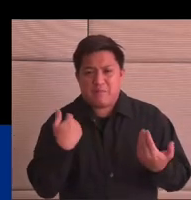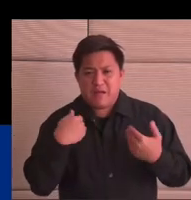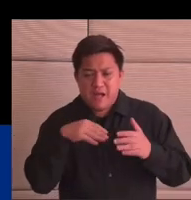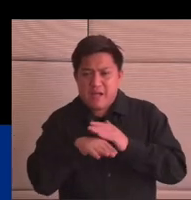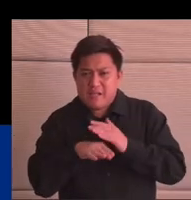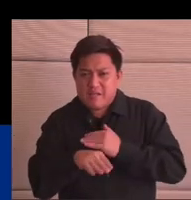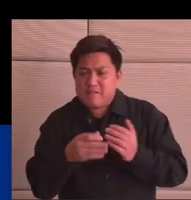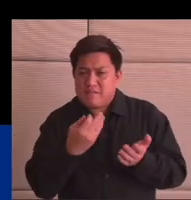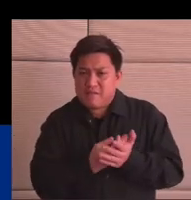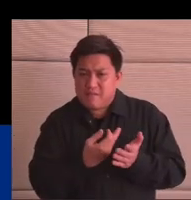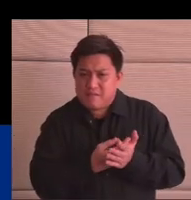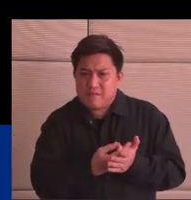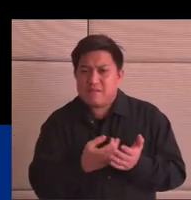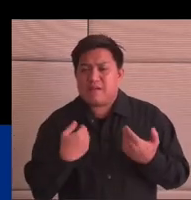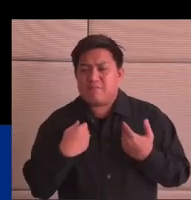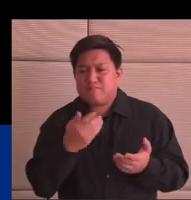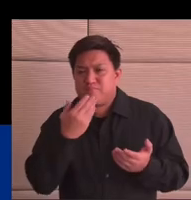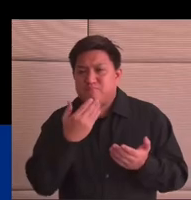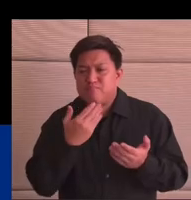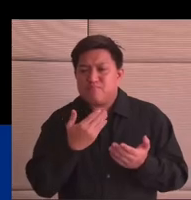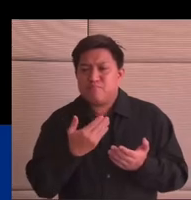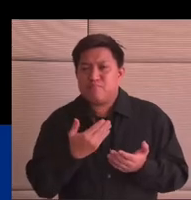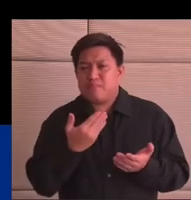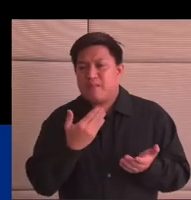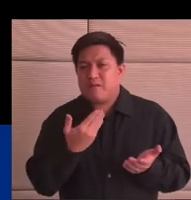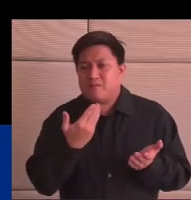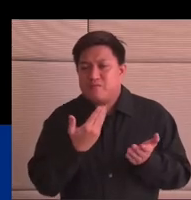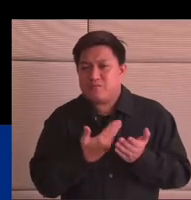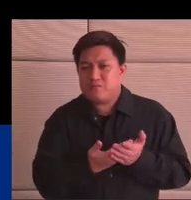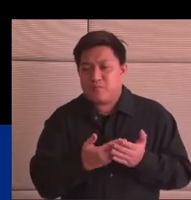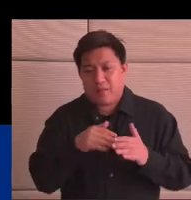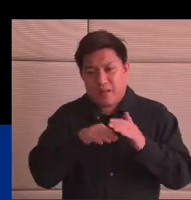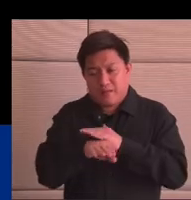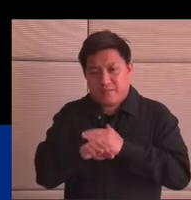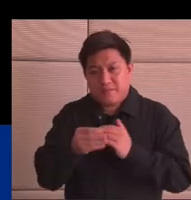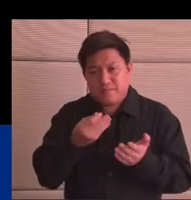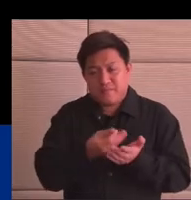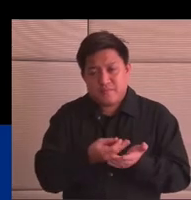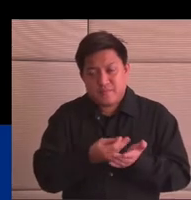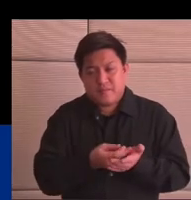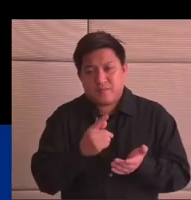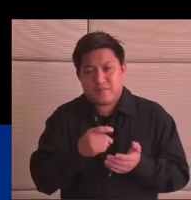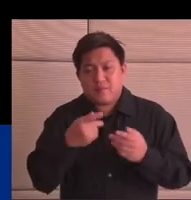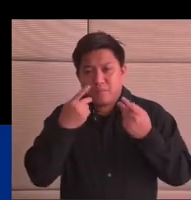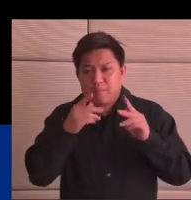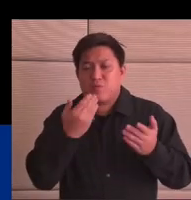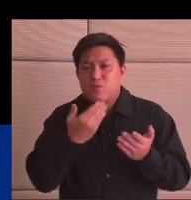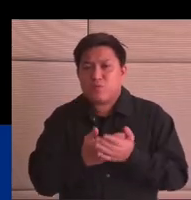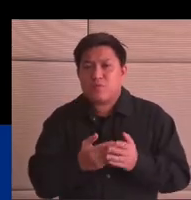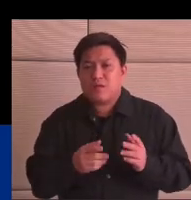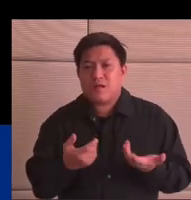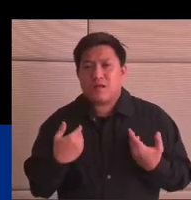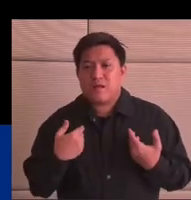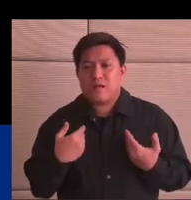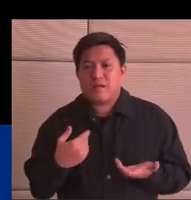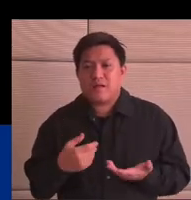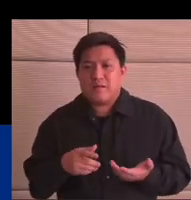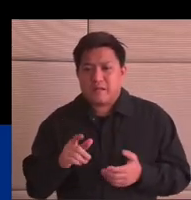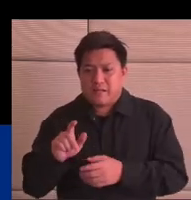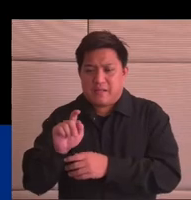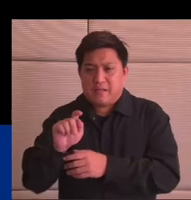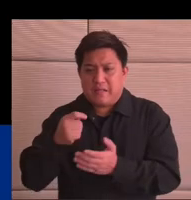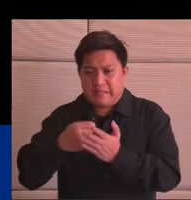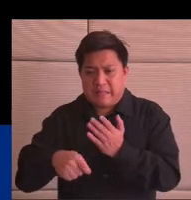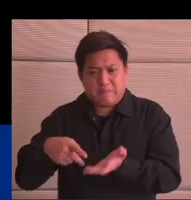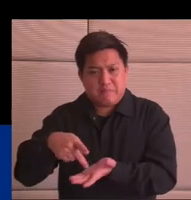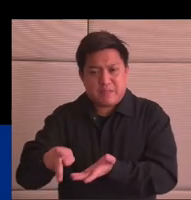I like to argue that a good access to finance is a public good that is worth paying taxpayers' money for,